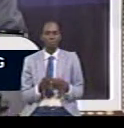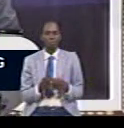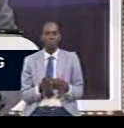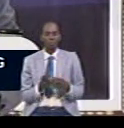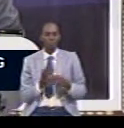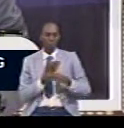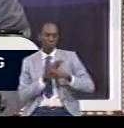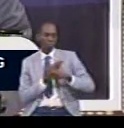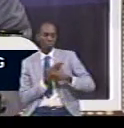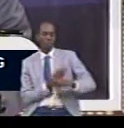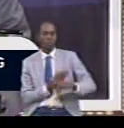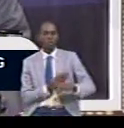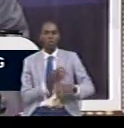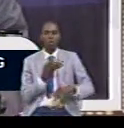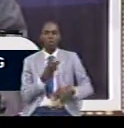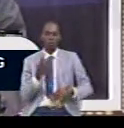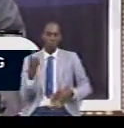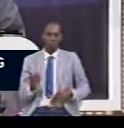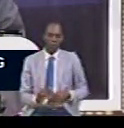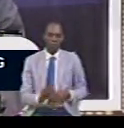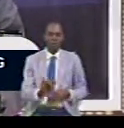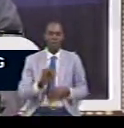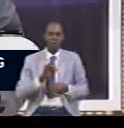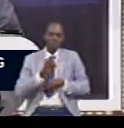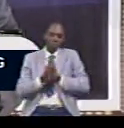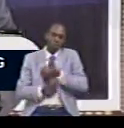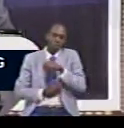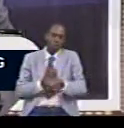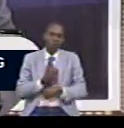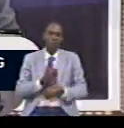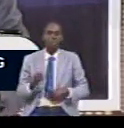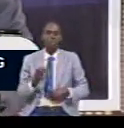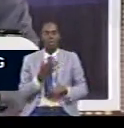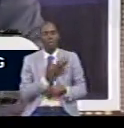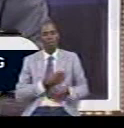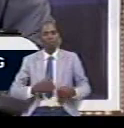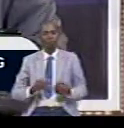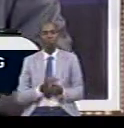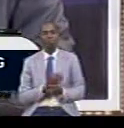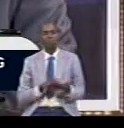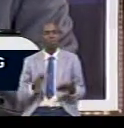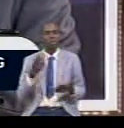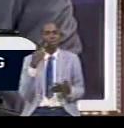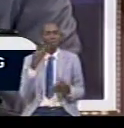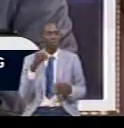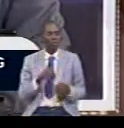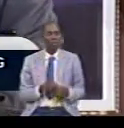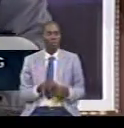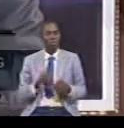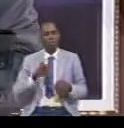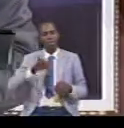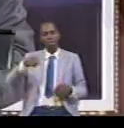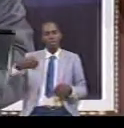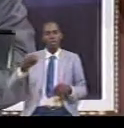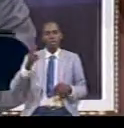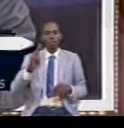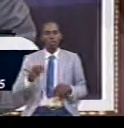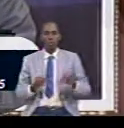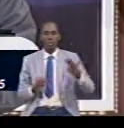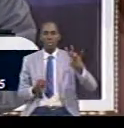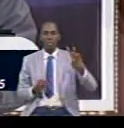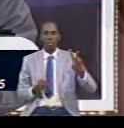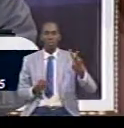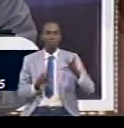Prevention of eternal suffering and damnation. We're looking at verse 12, John chapter